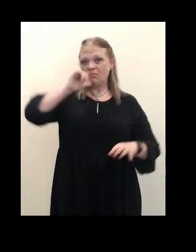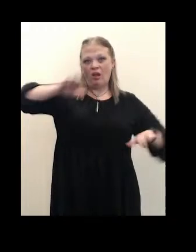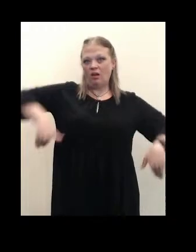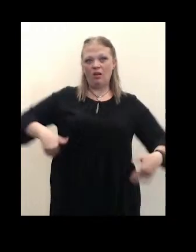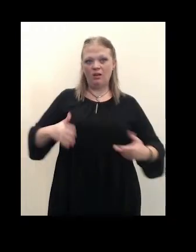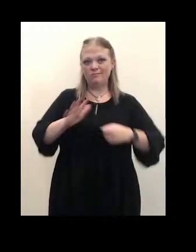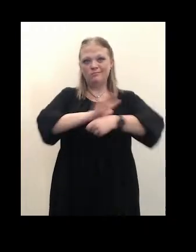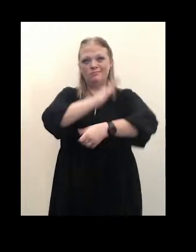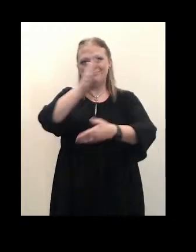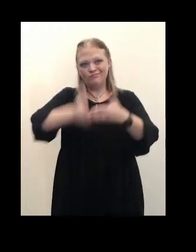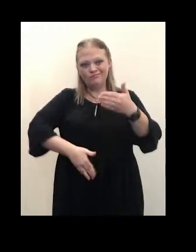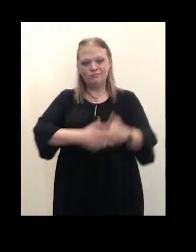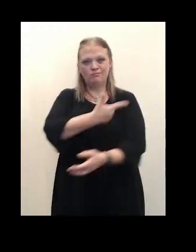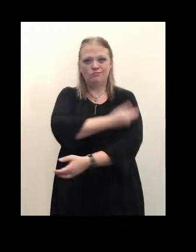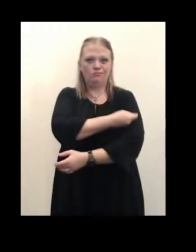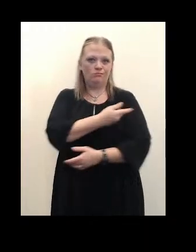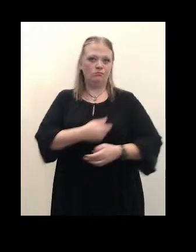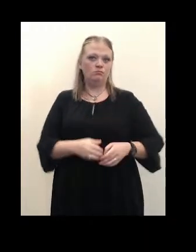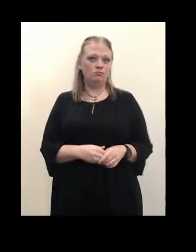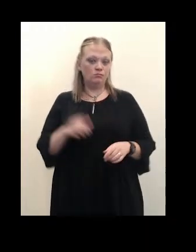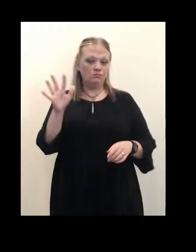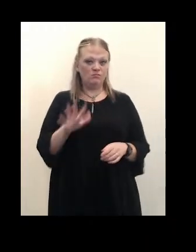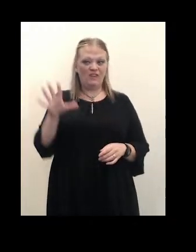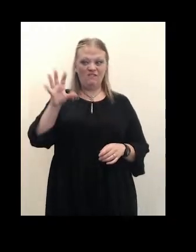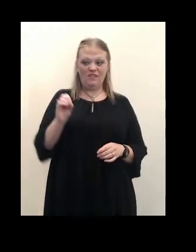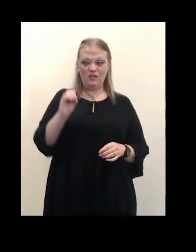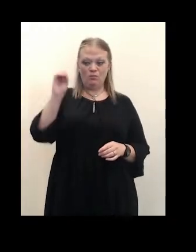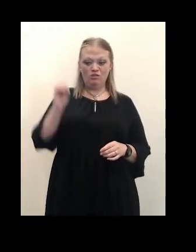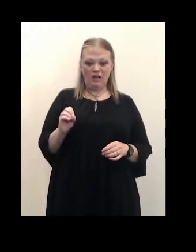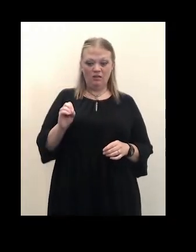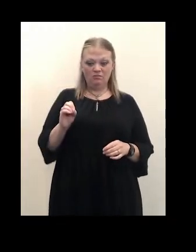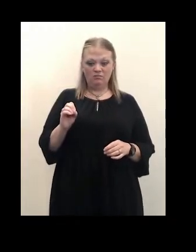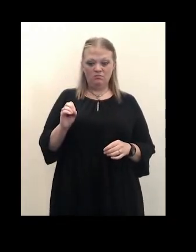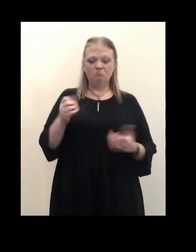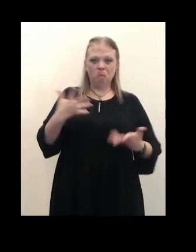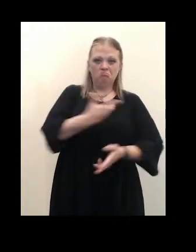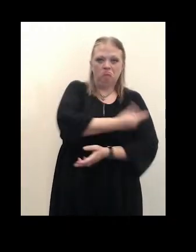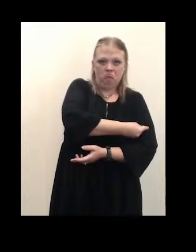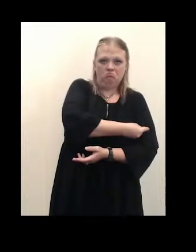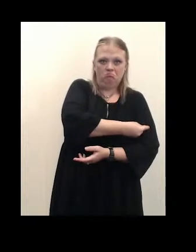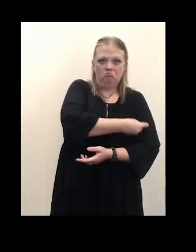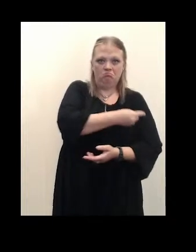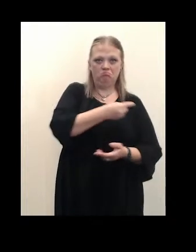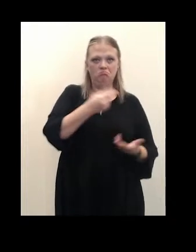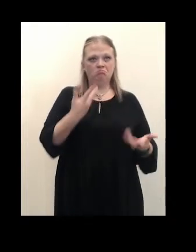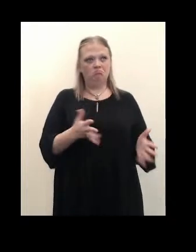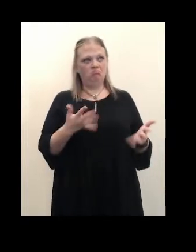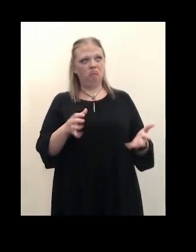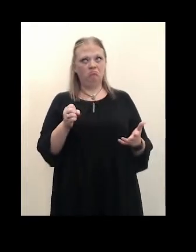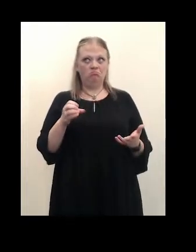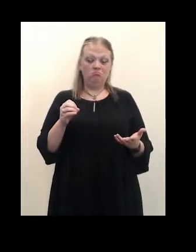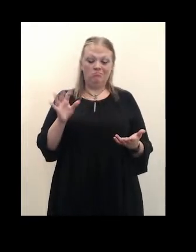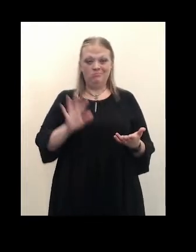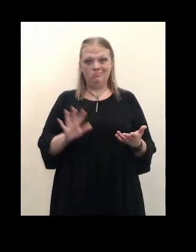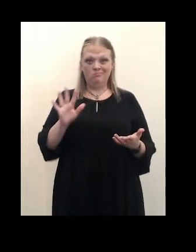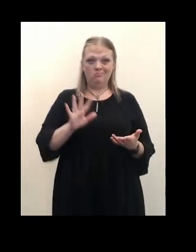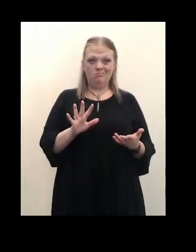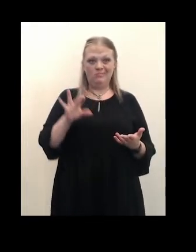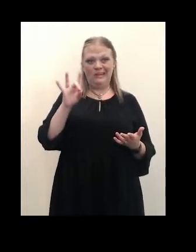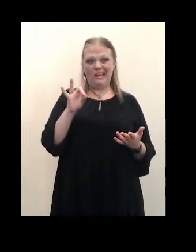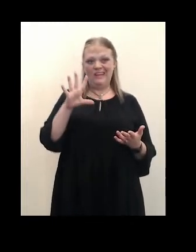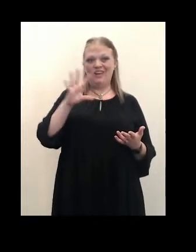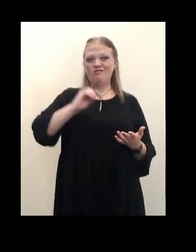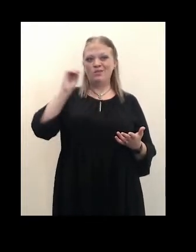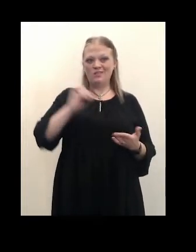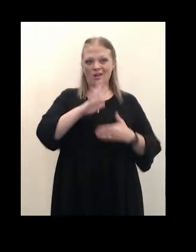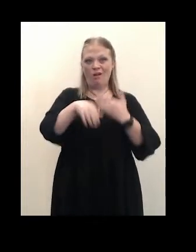vaccinated. And approximately 50% of this group is vaccinated. So as you see, nearly 85% of the cases